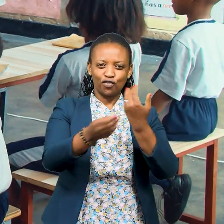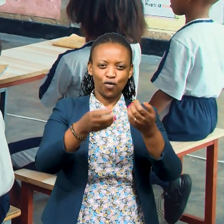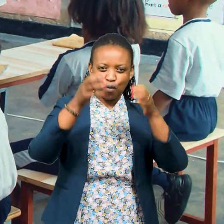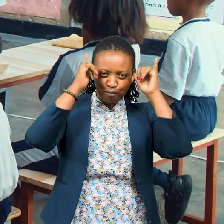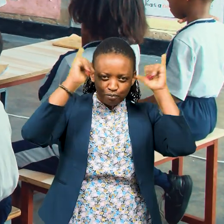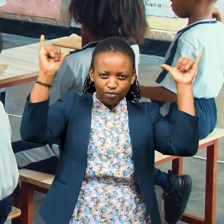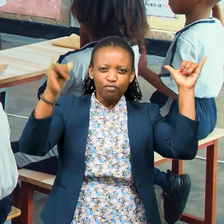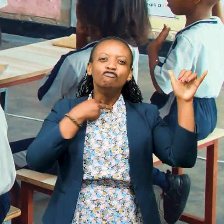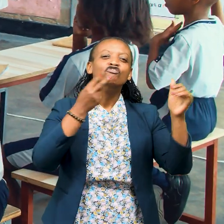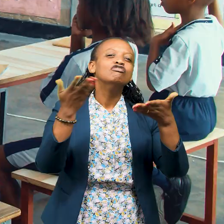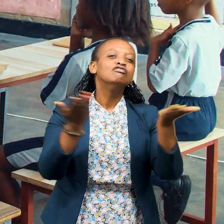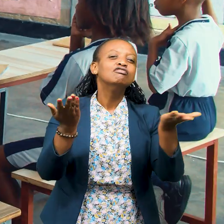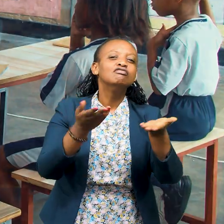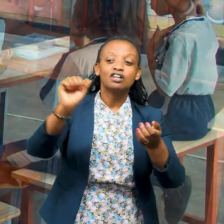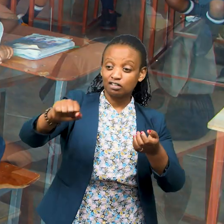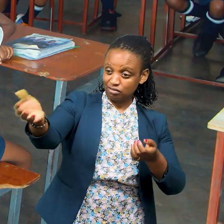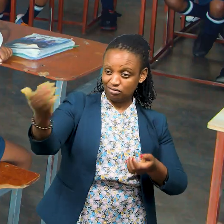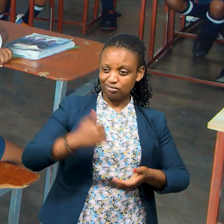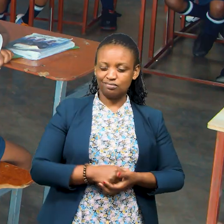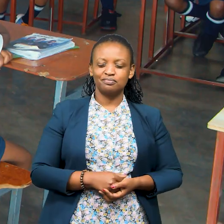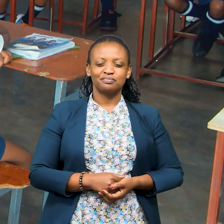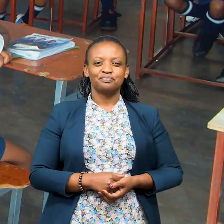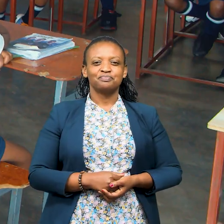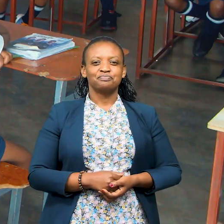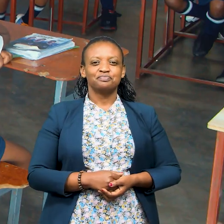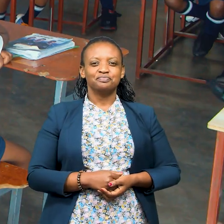a cow? Yes, Josephine.